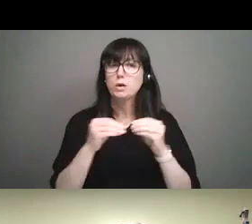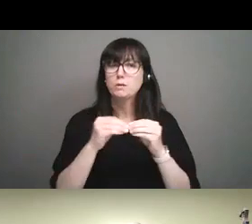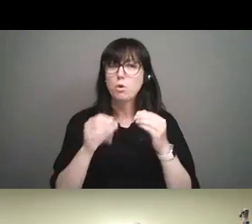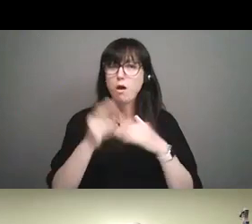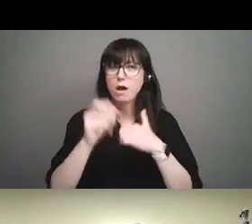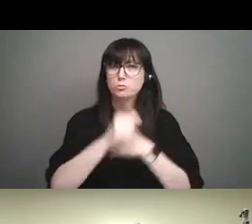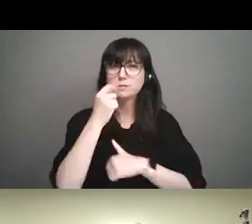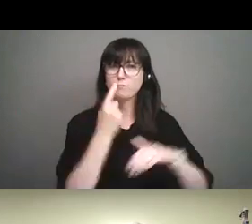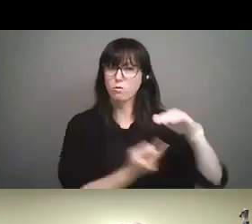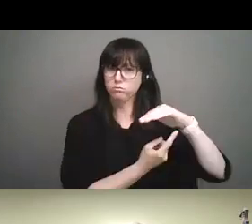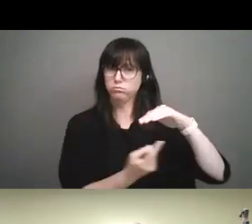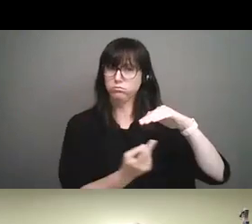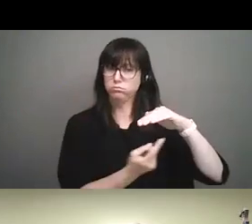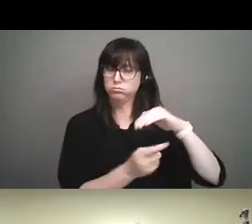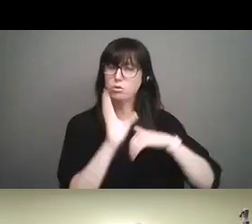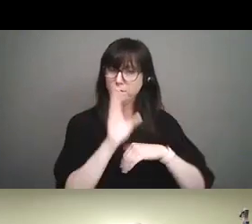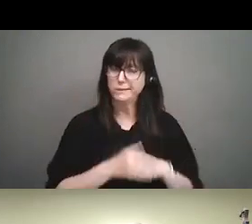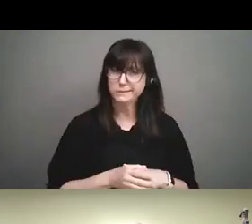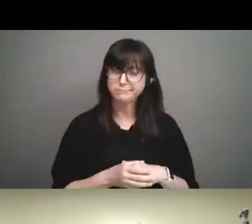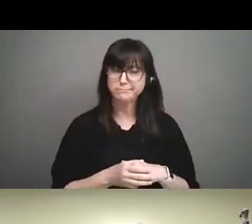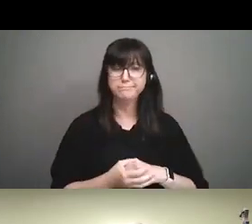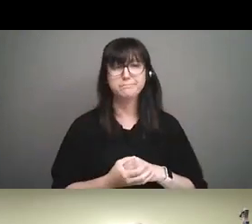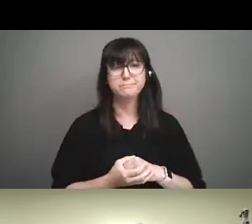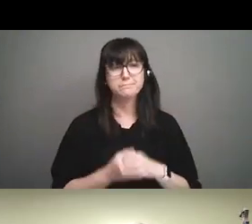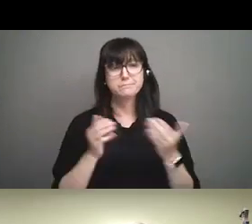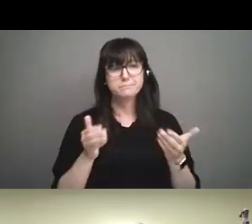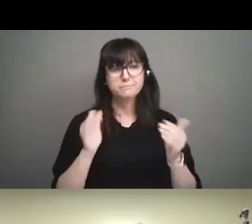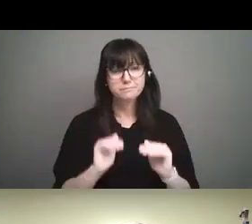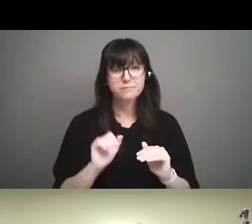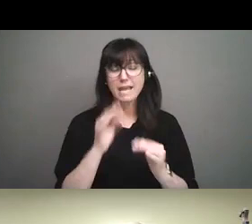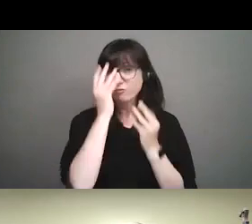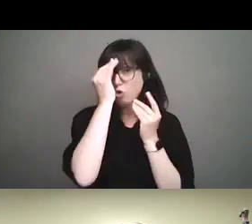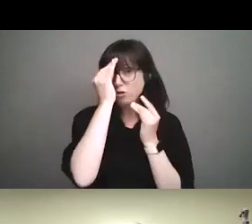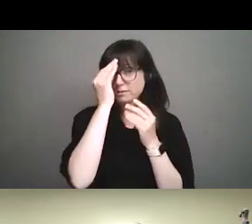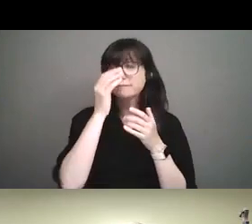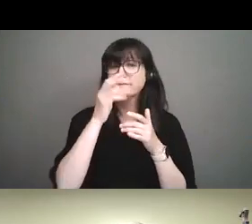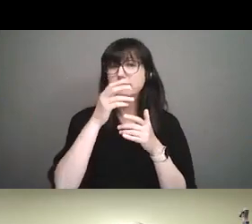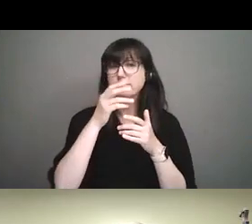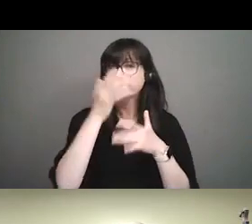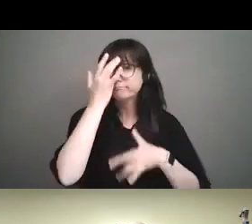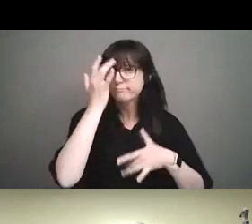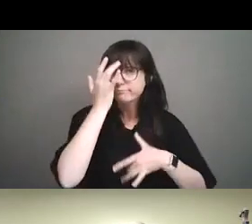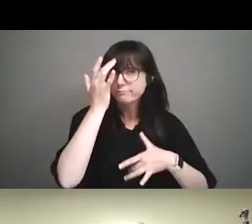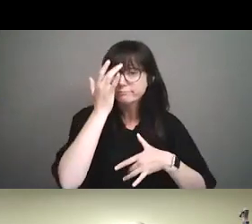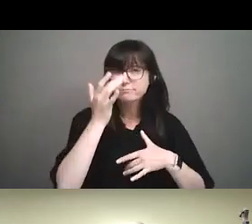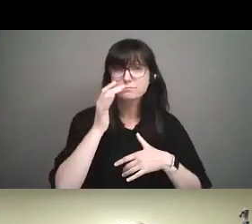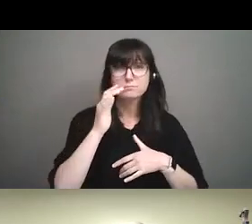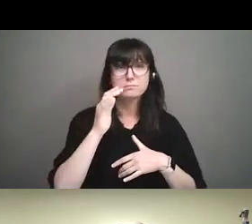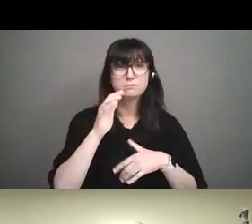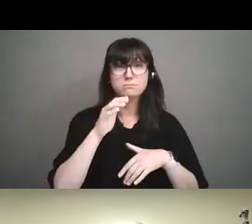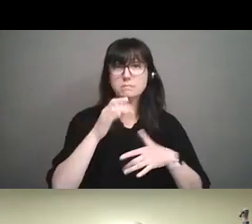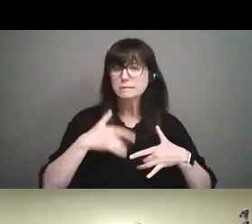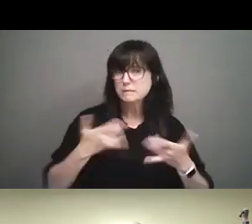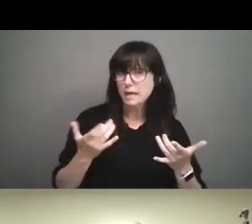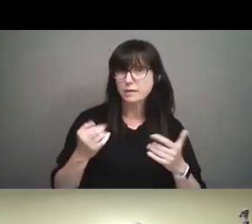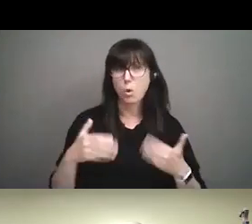of isolation and loneliness. Individuals with cognitive impairment, whether this is mild cognitive impairment or